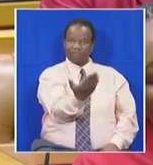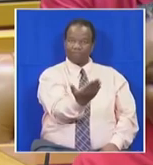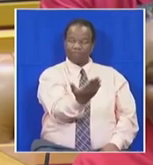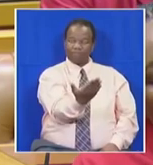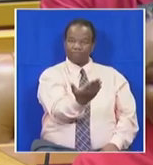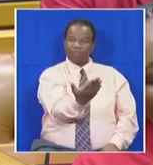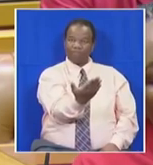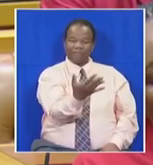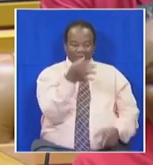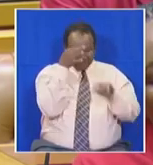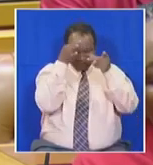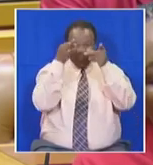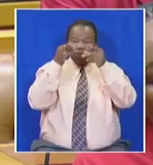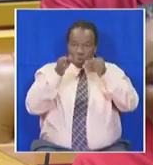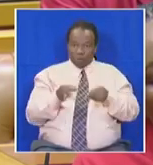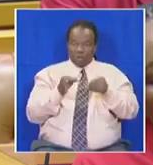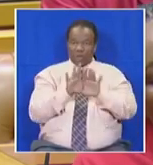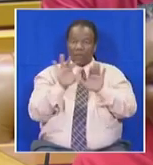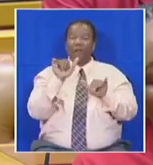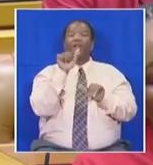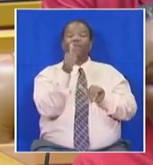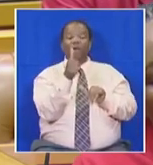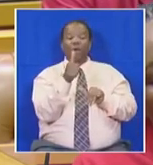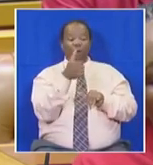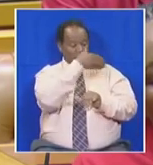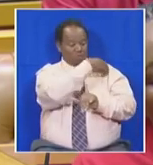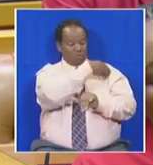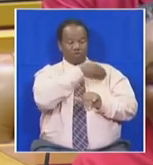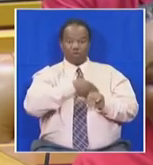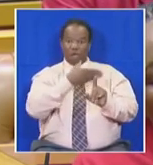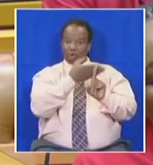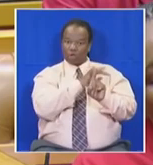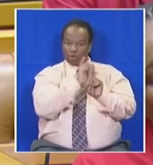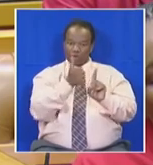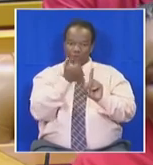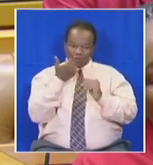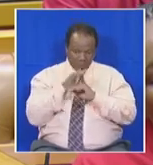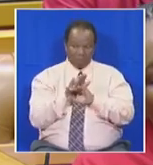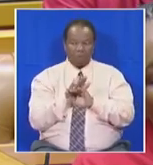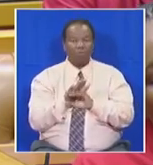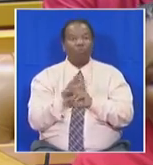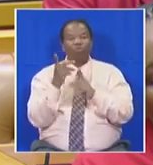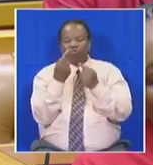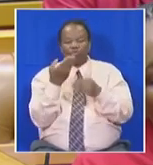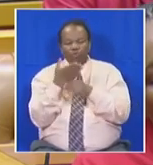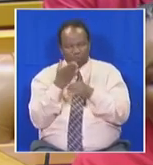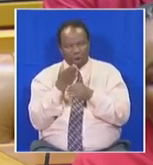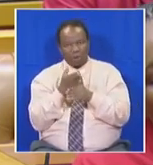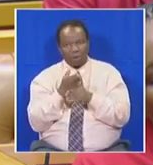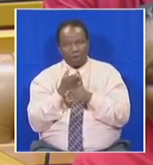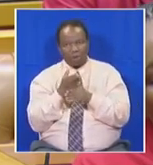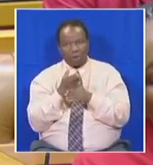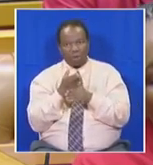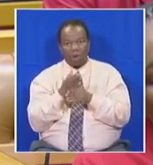resolution absolving the President from compliance with the remedial action taken by the